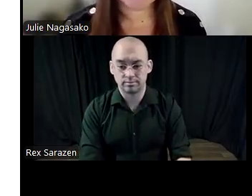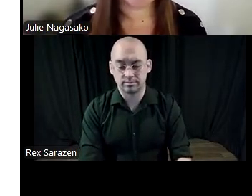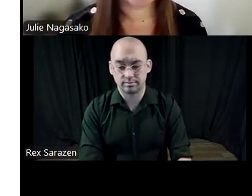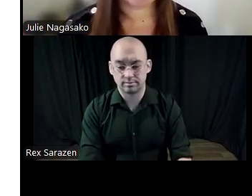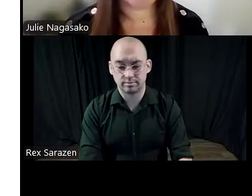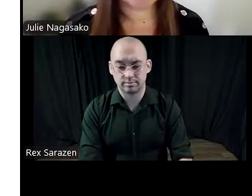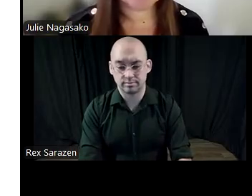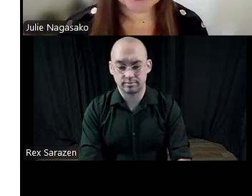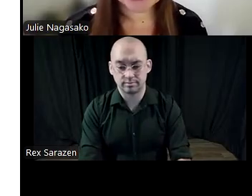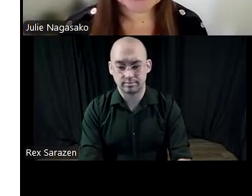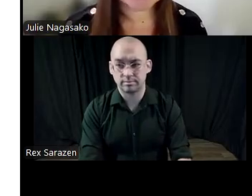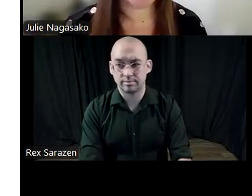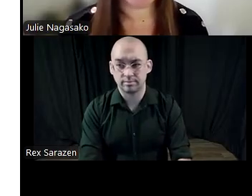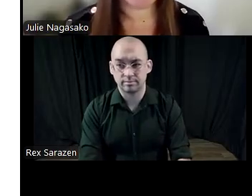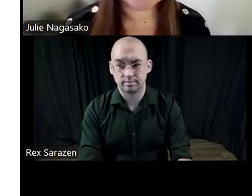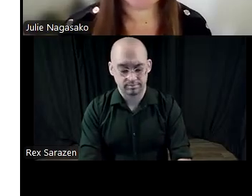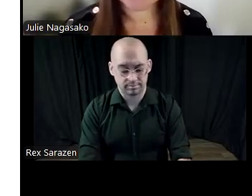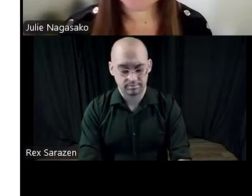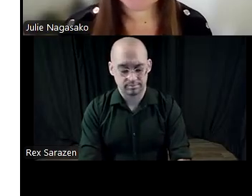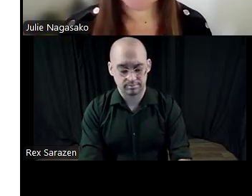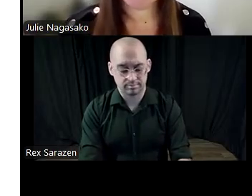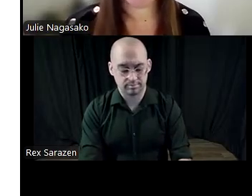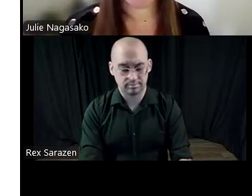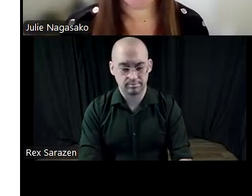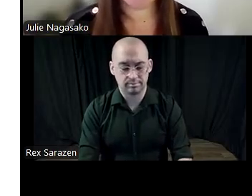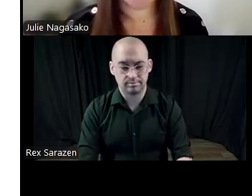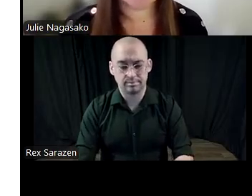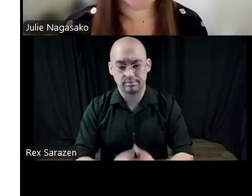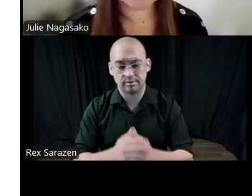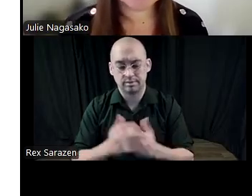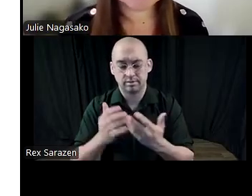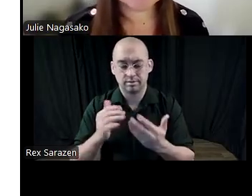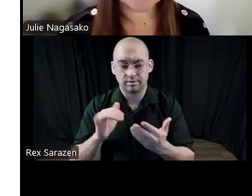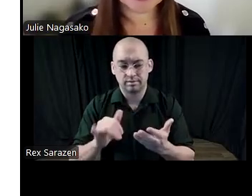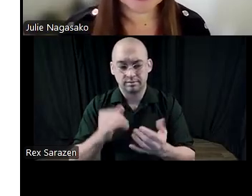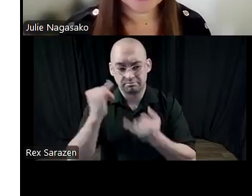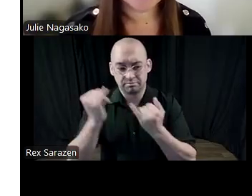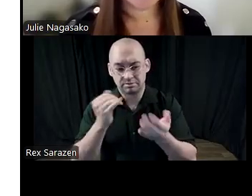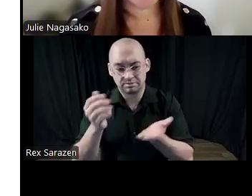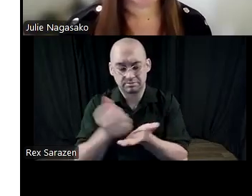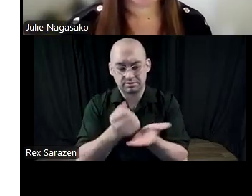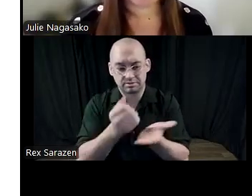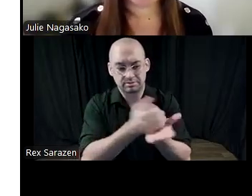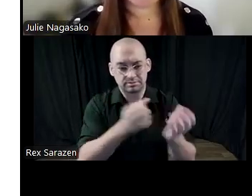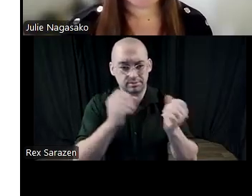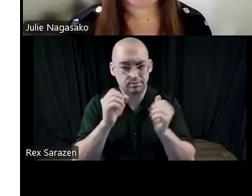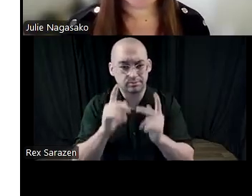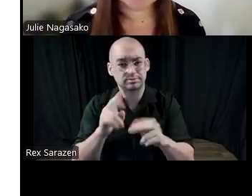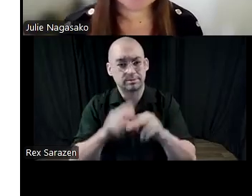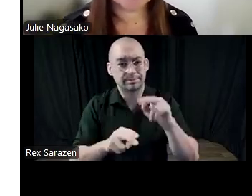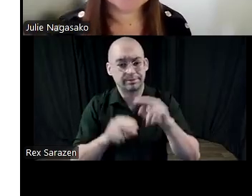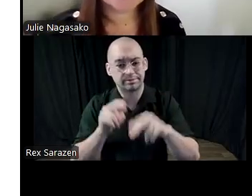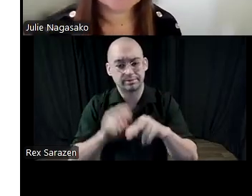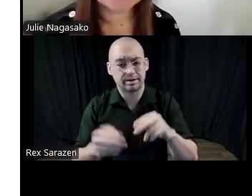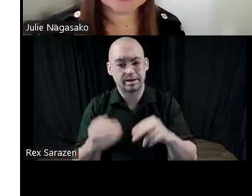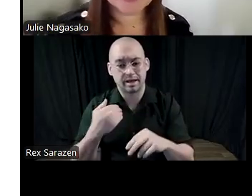connect with the Department of Aging team and get some strategy ideas together about opportunities to build on. We held an expert